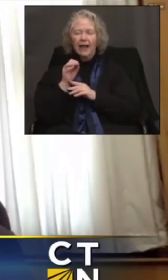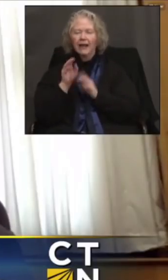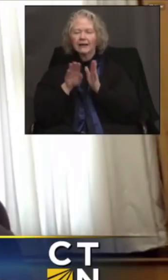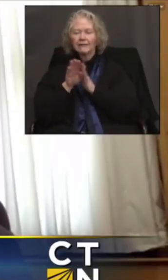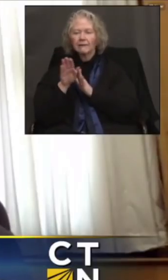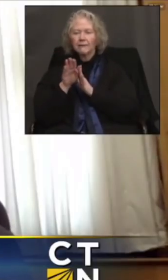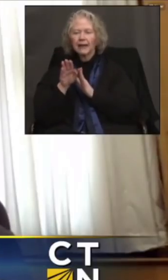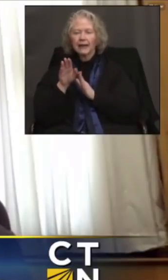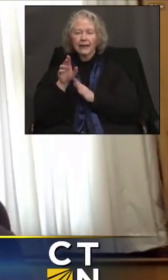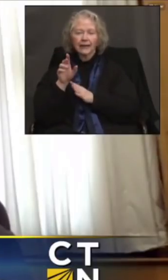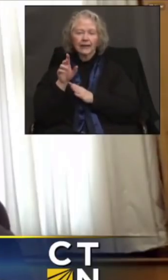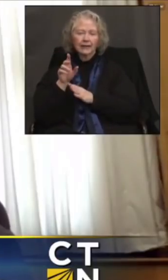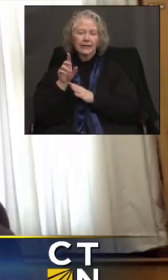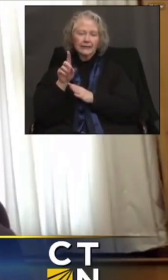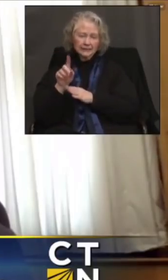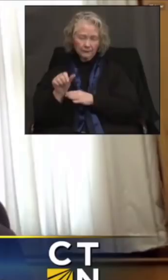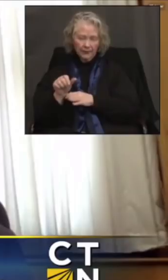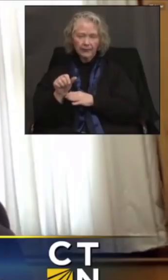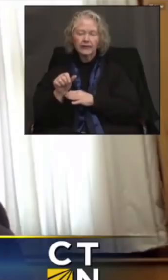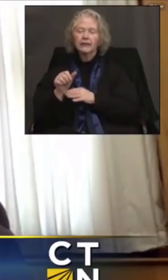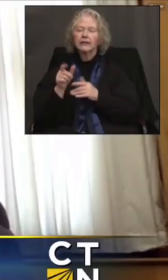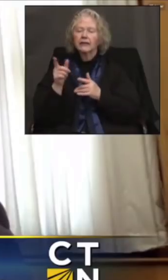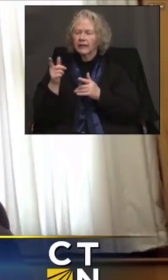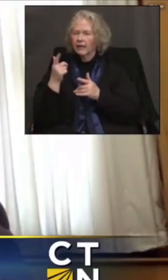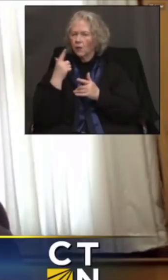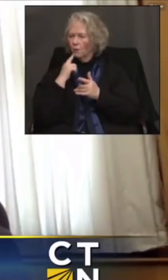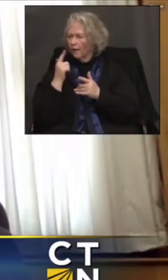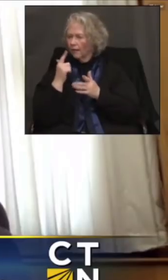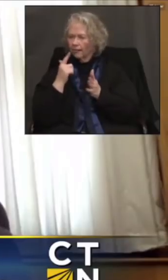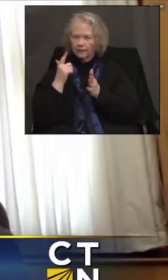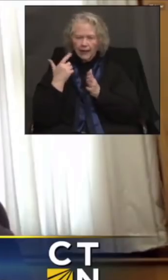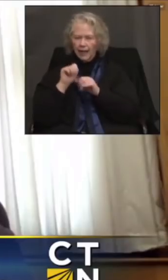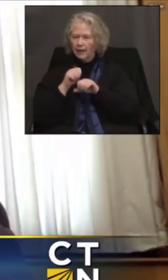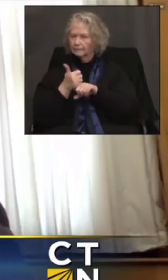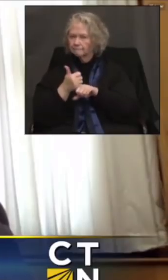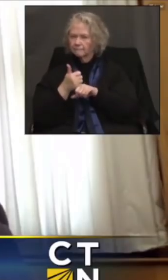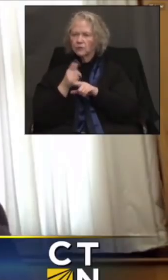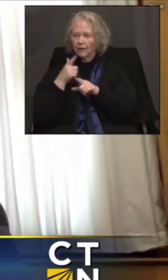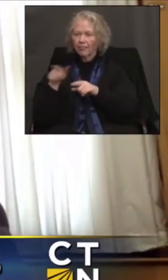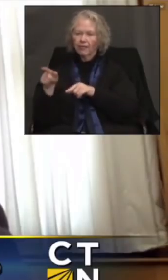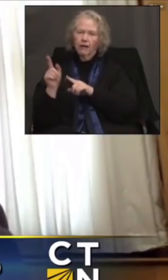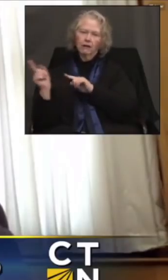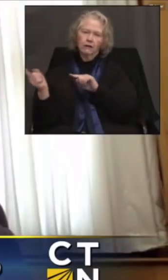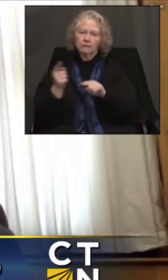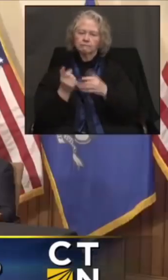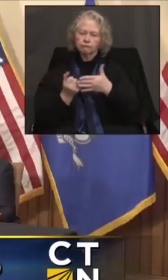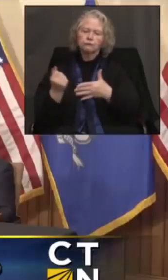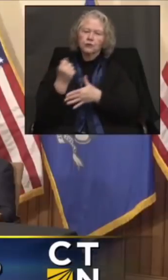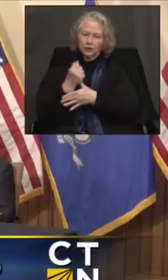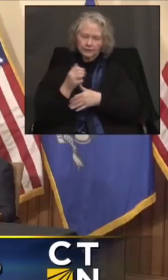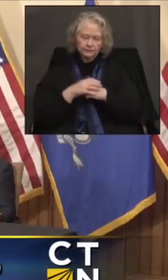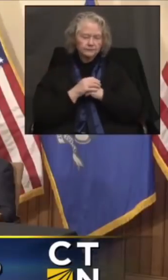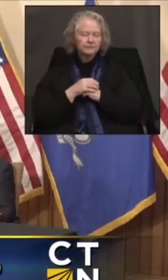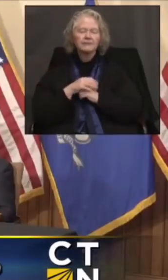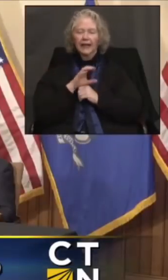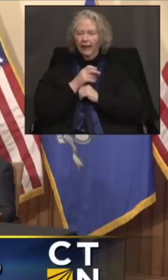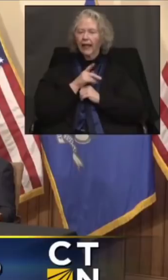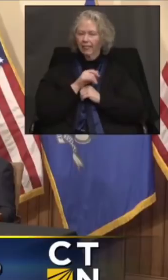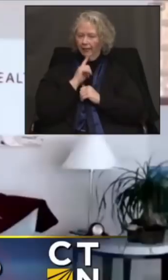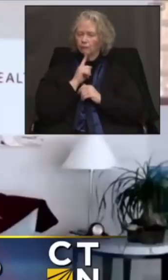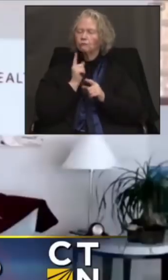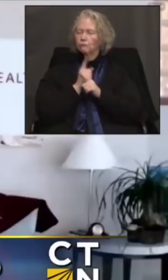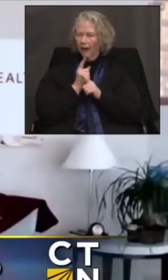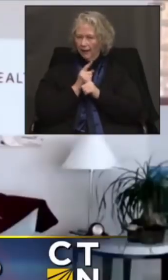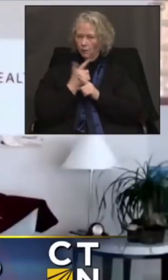at DSS, Commissioner Sheff, are working to plan that you'll see starting to spin up towards the end of next week as well. Yeah, we're working in collaboration